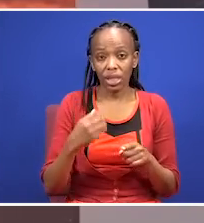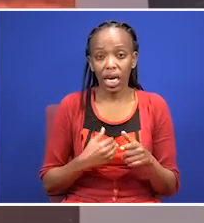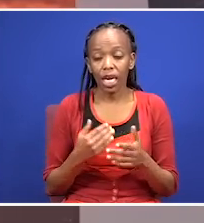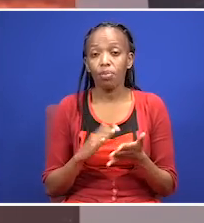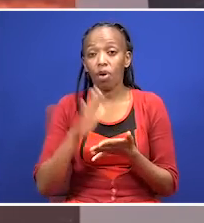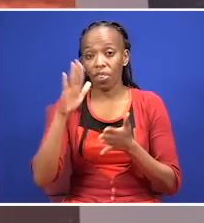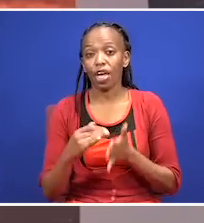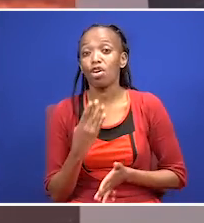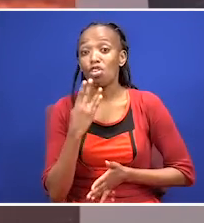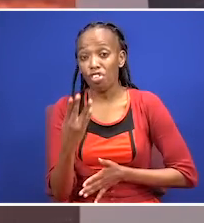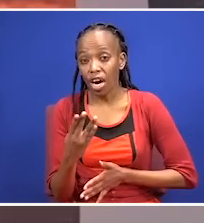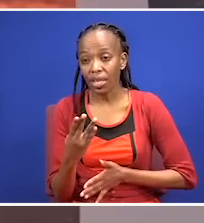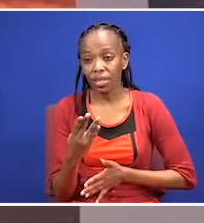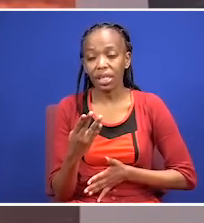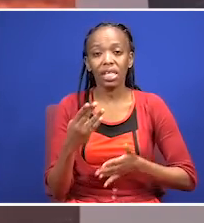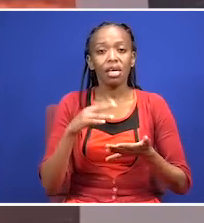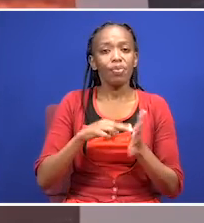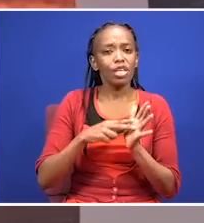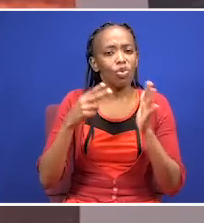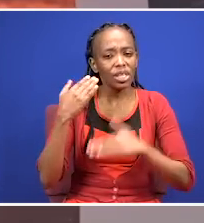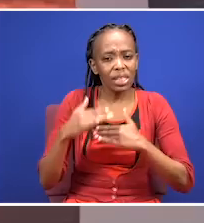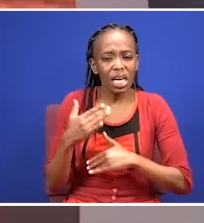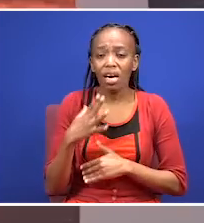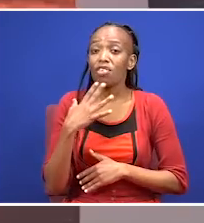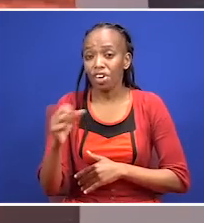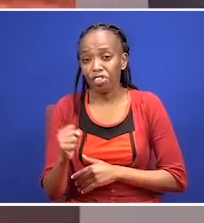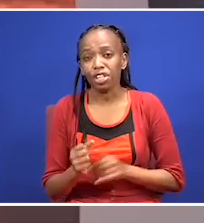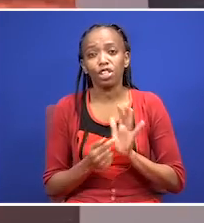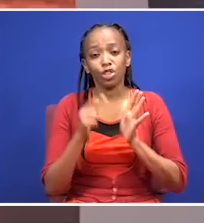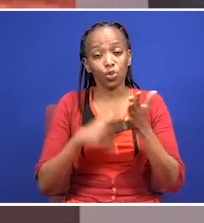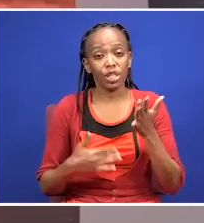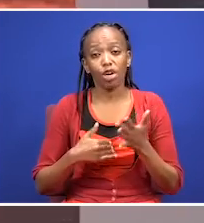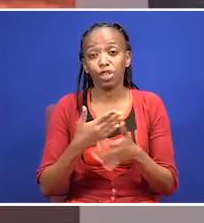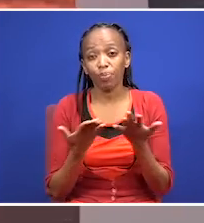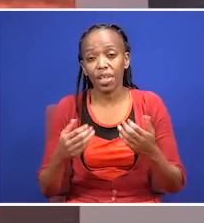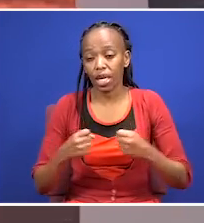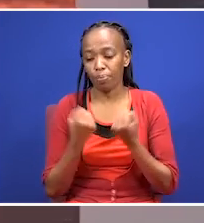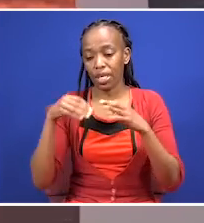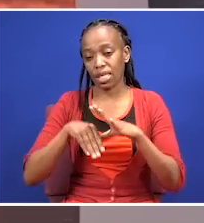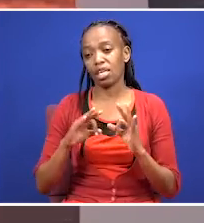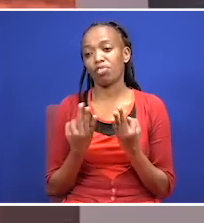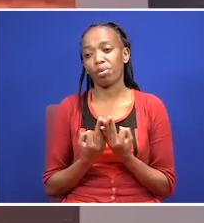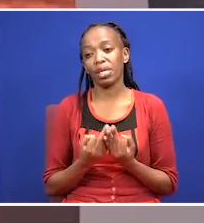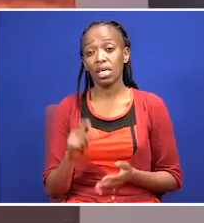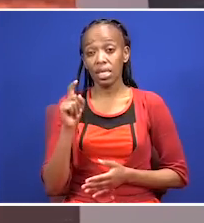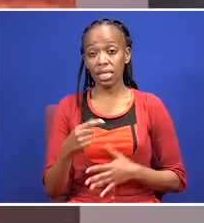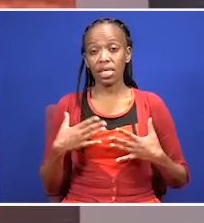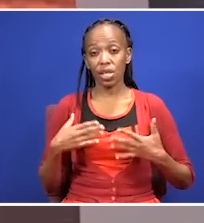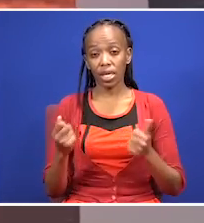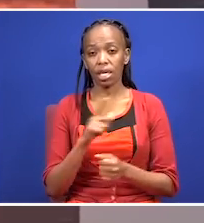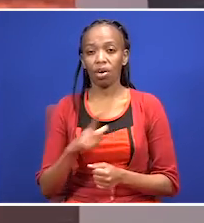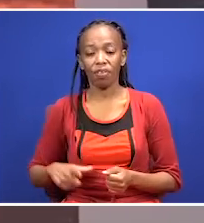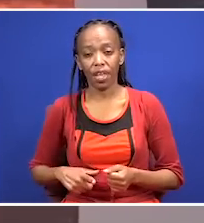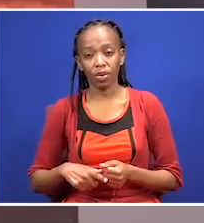than 400 almost hitting 500 it shows that there is something going on with our families requiring the healing of the